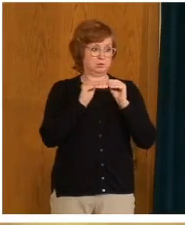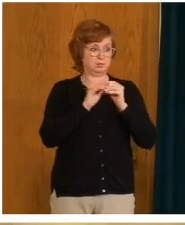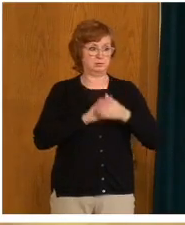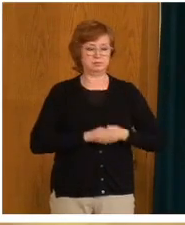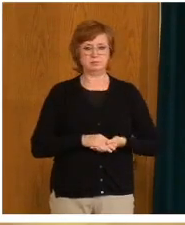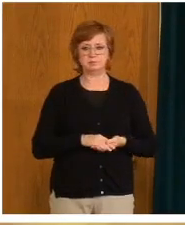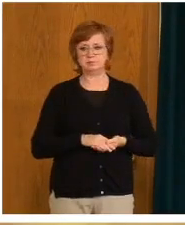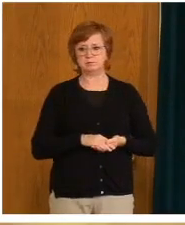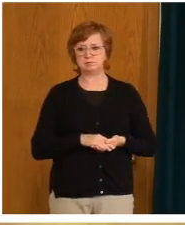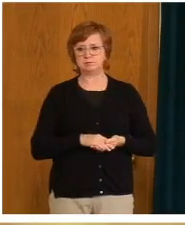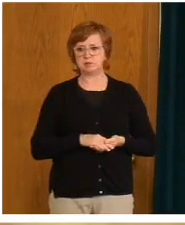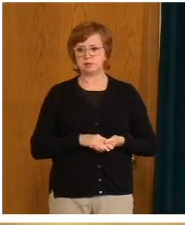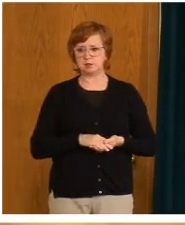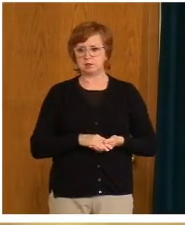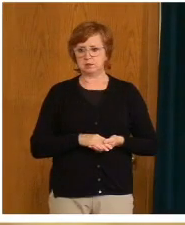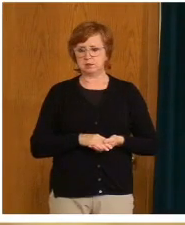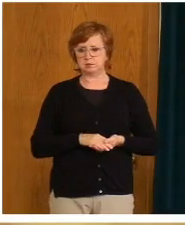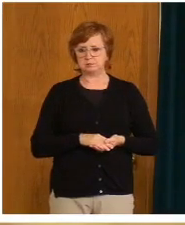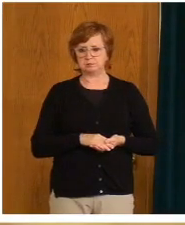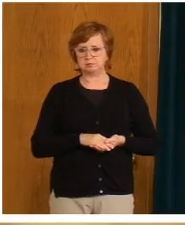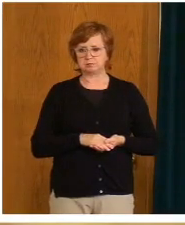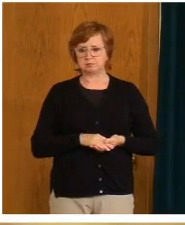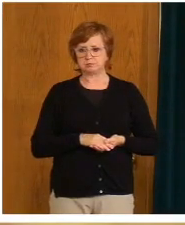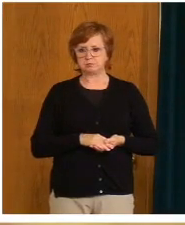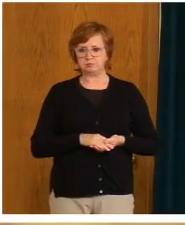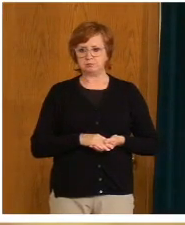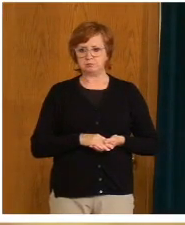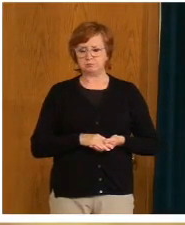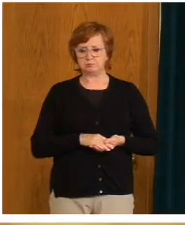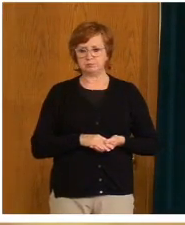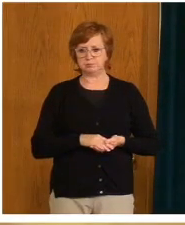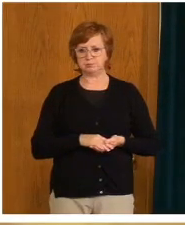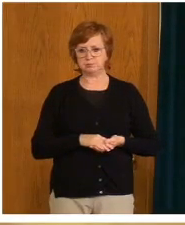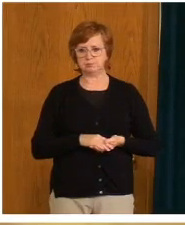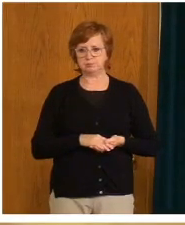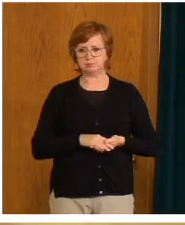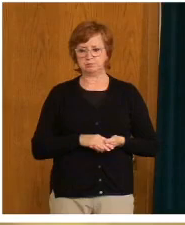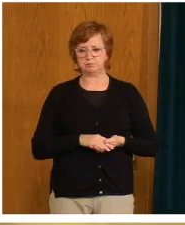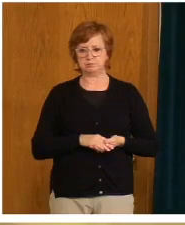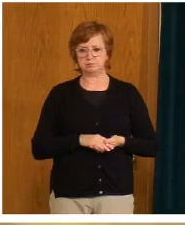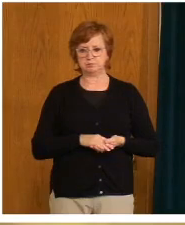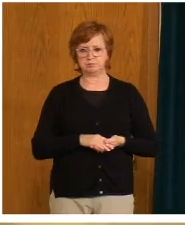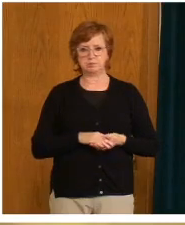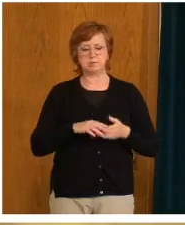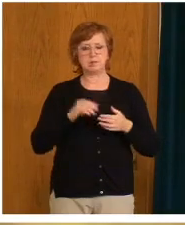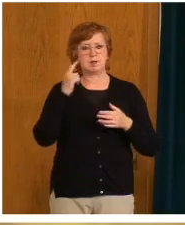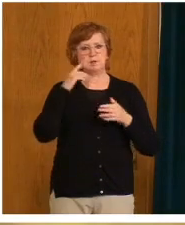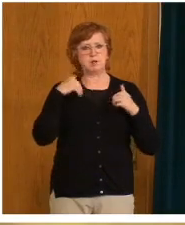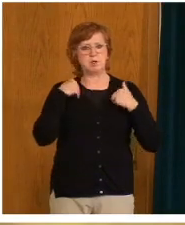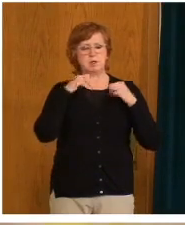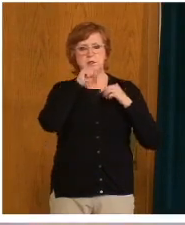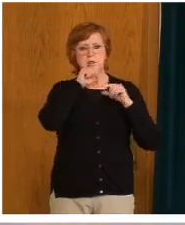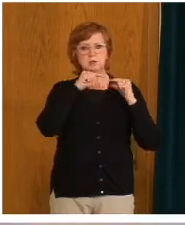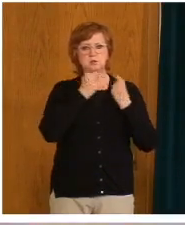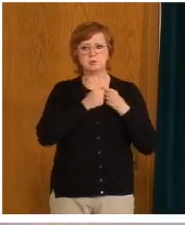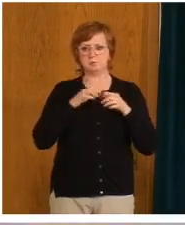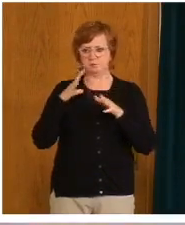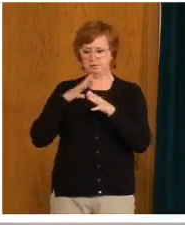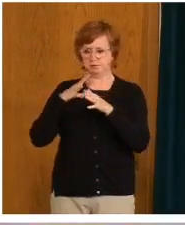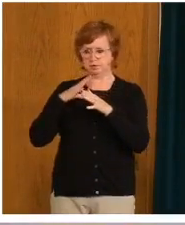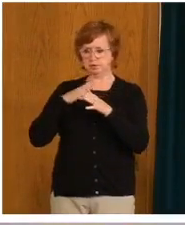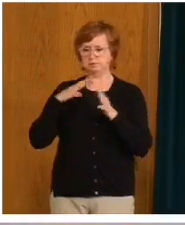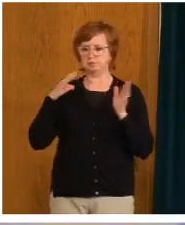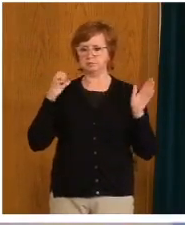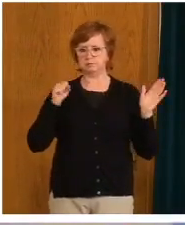on some of the uptake on vaccines, in particular with the younger age groups? Sure. So